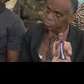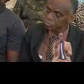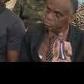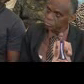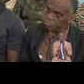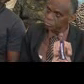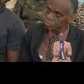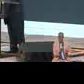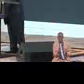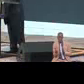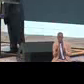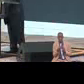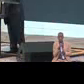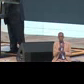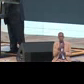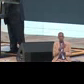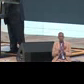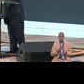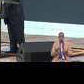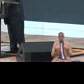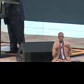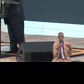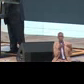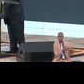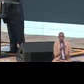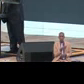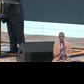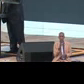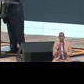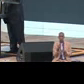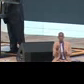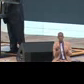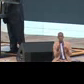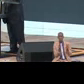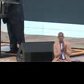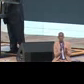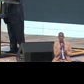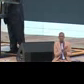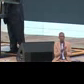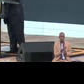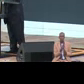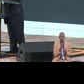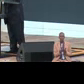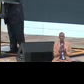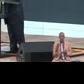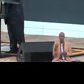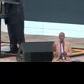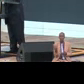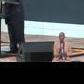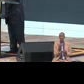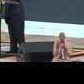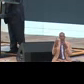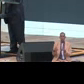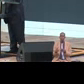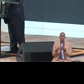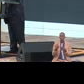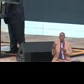evil intention, don't go near him. Otherwise, something always